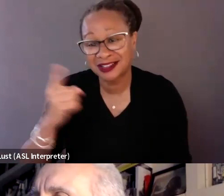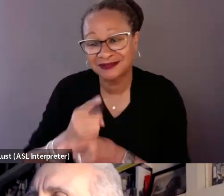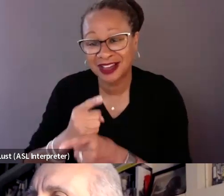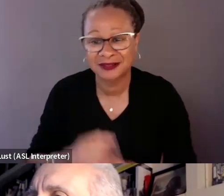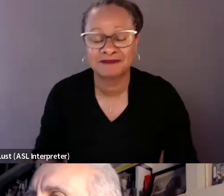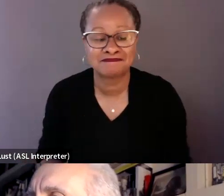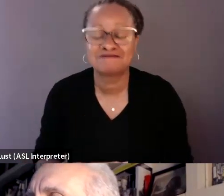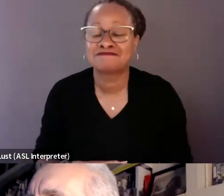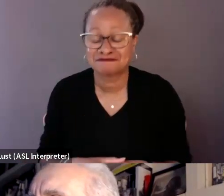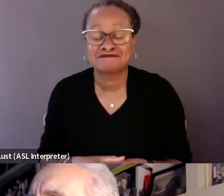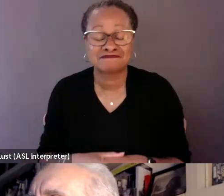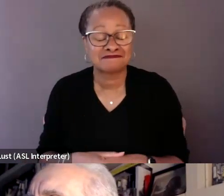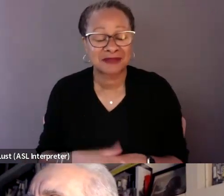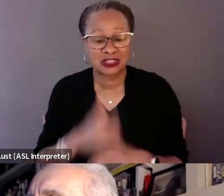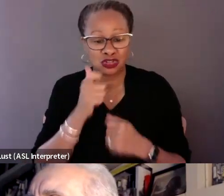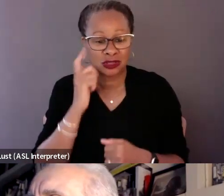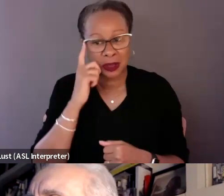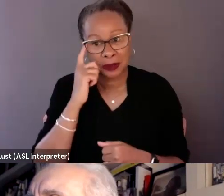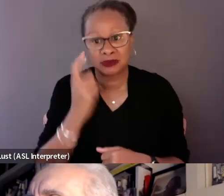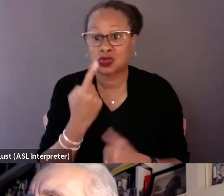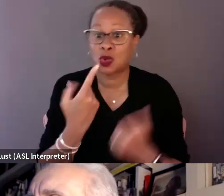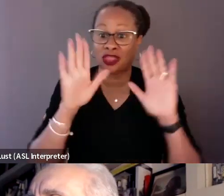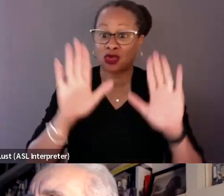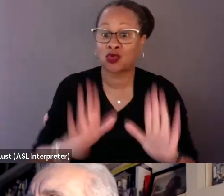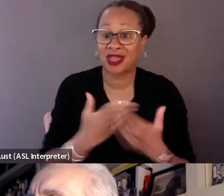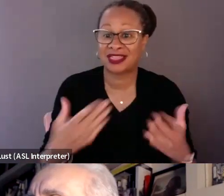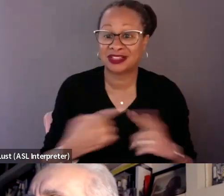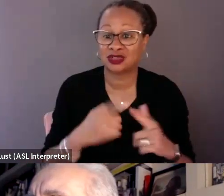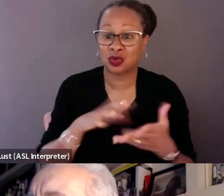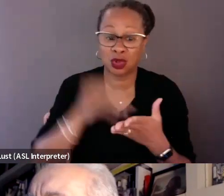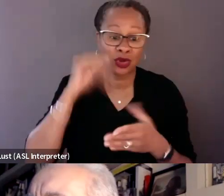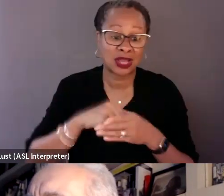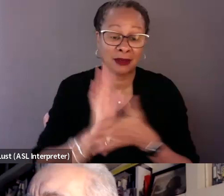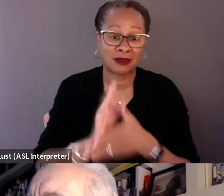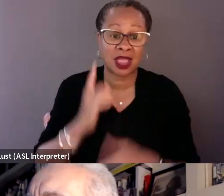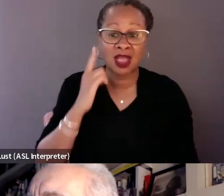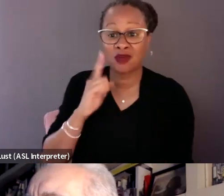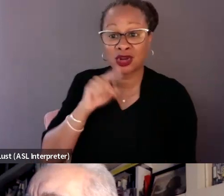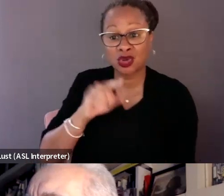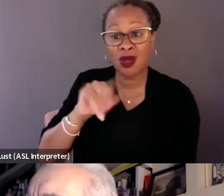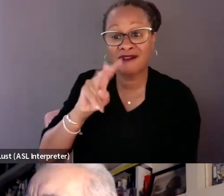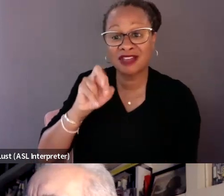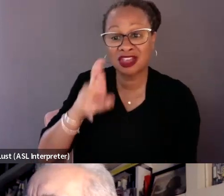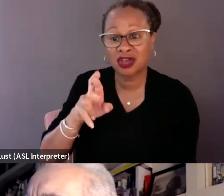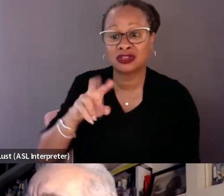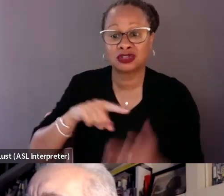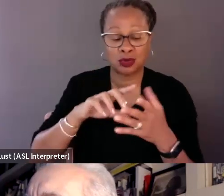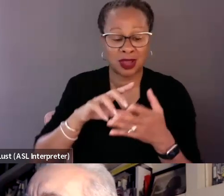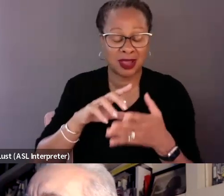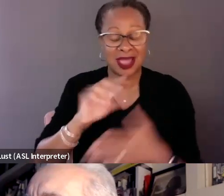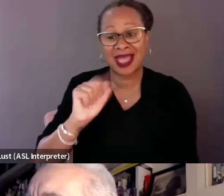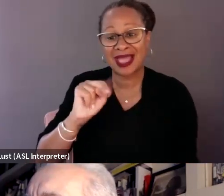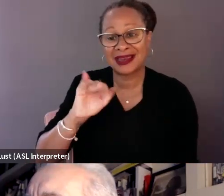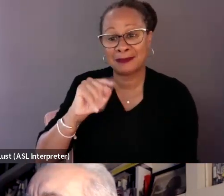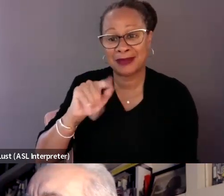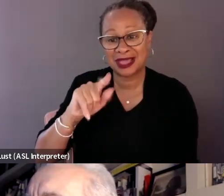No, it's one of the great things to learn in the movie. And then Javier, for you to animate the start of Bossa Nova, which I know you come from